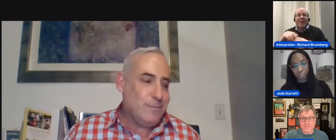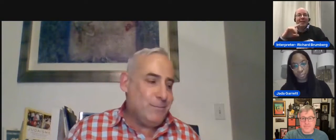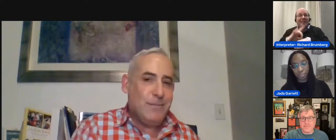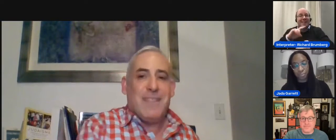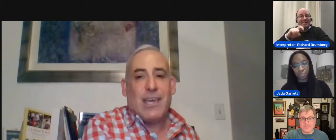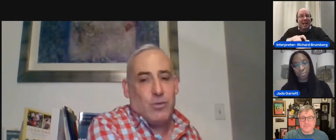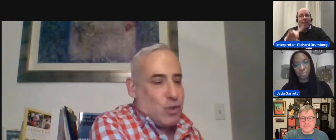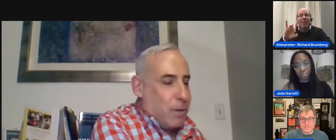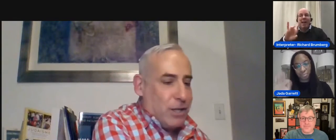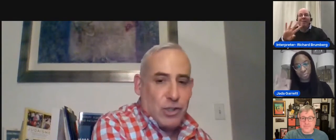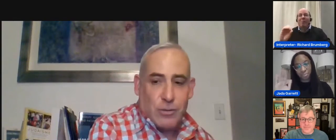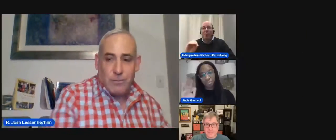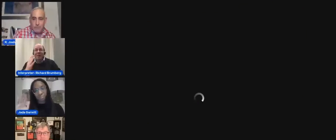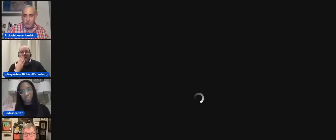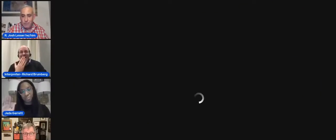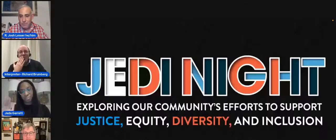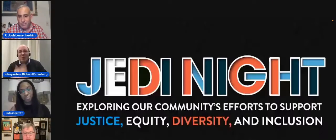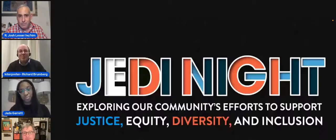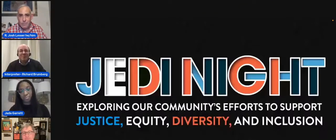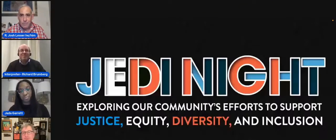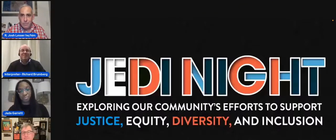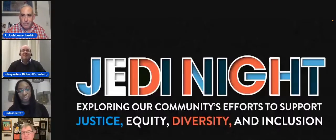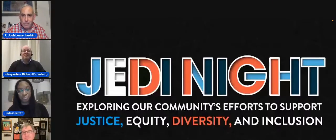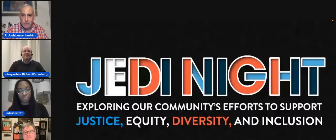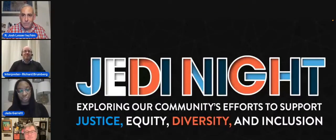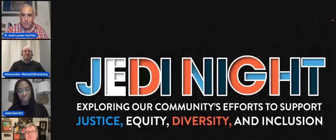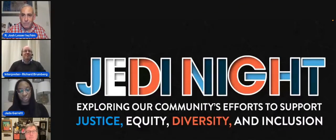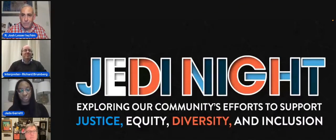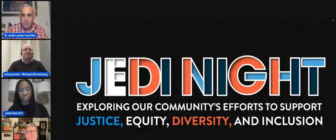8:40. Thank you so much. Thank you.